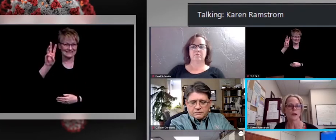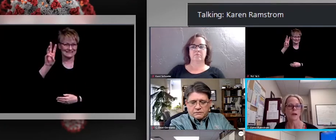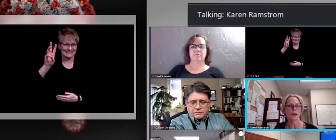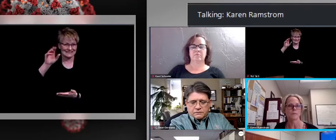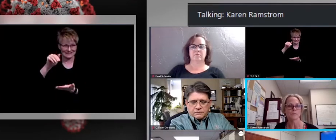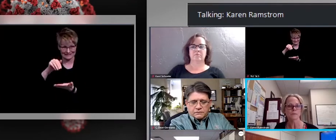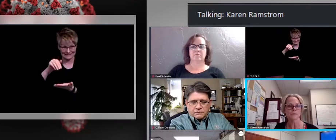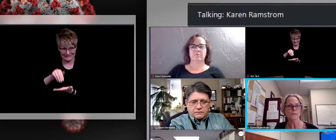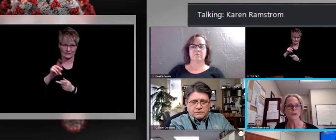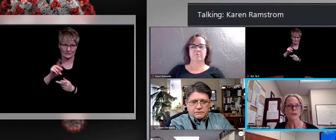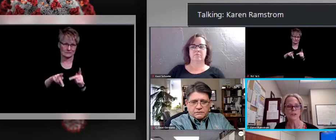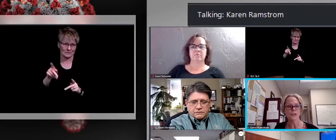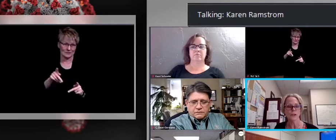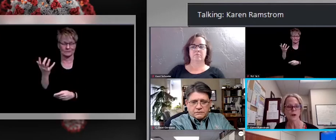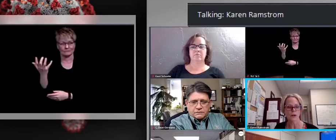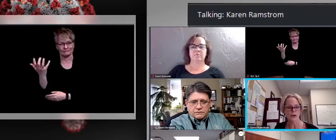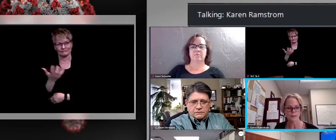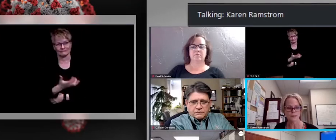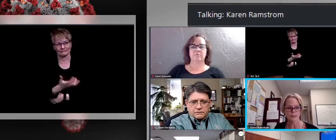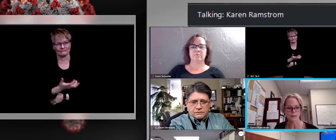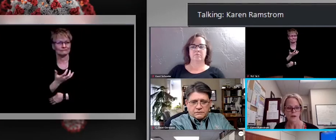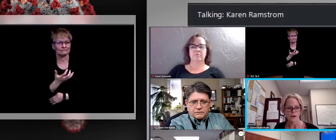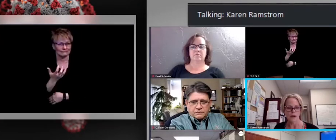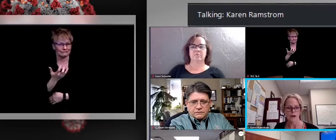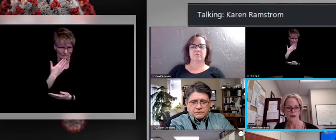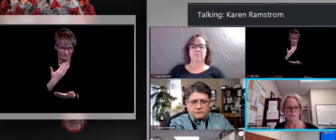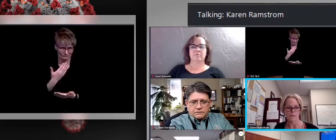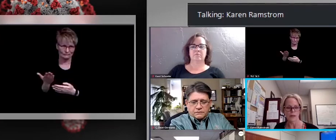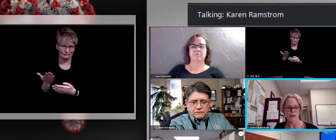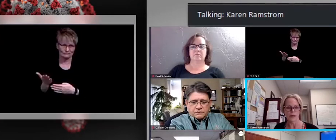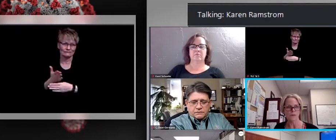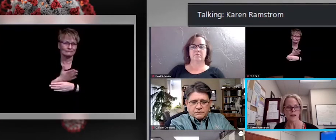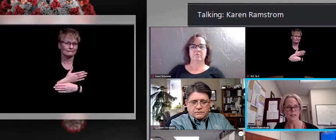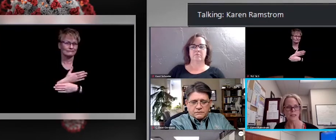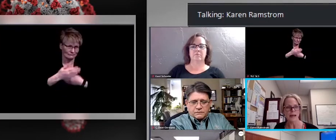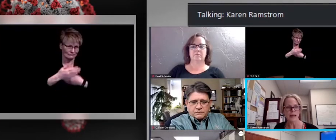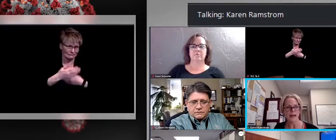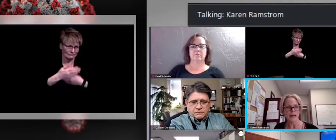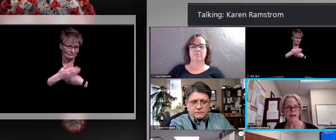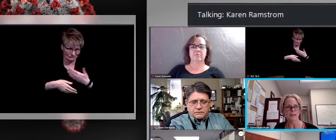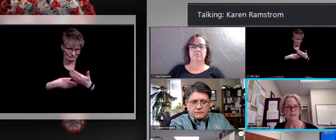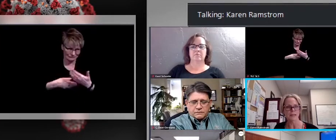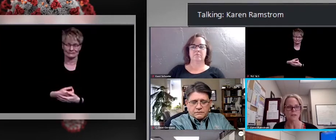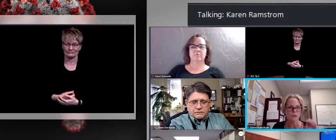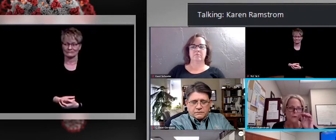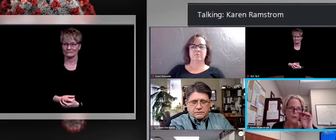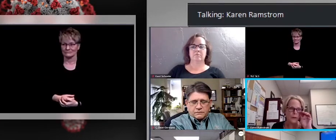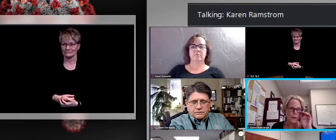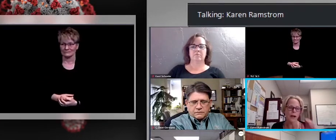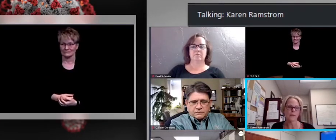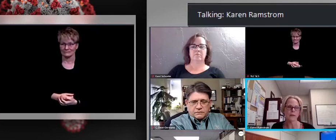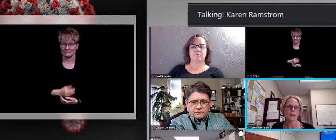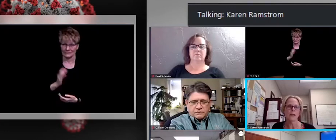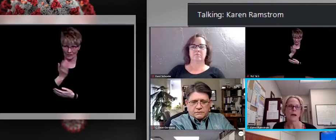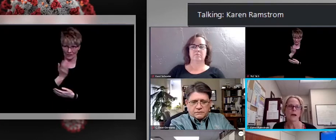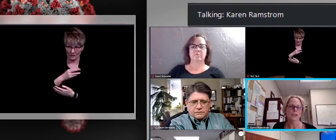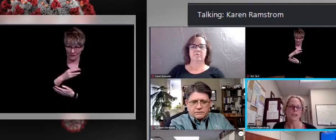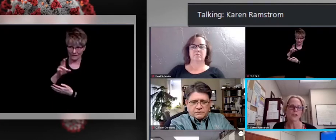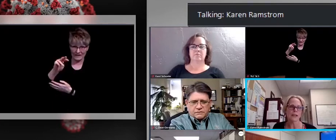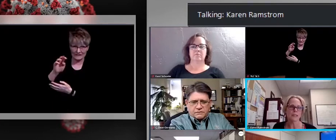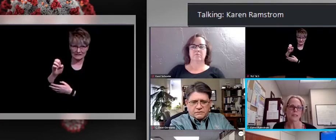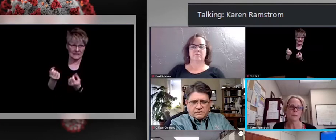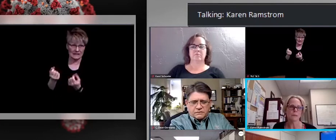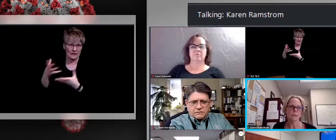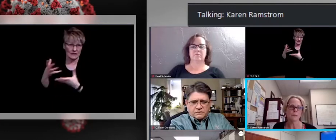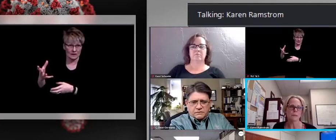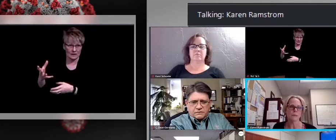which is really good progress. And our vaccine capacity is also growing. We're having